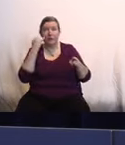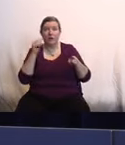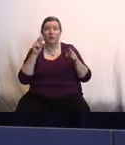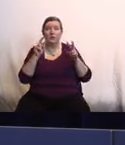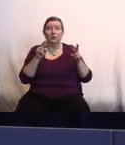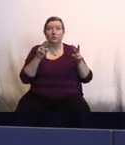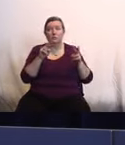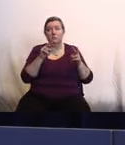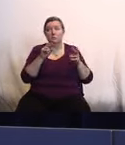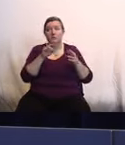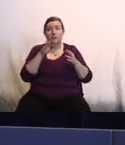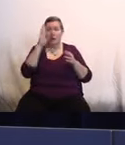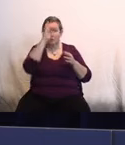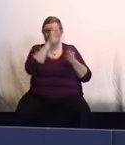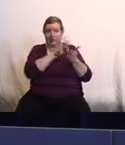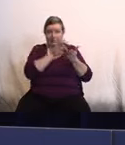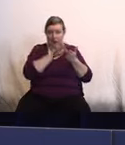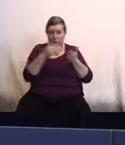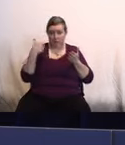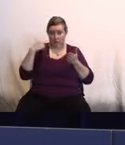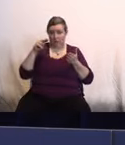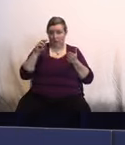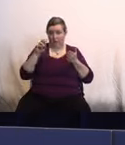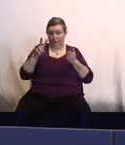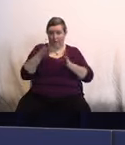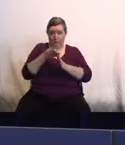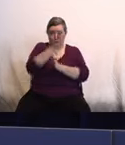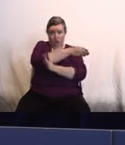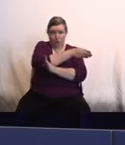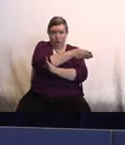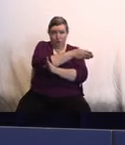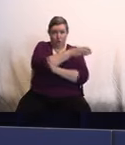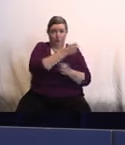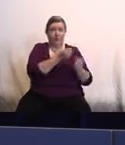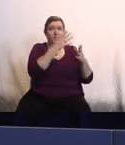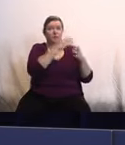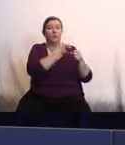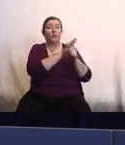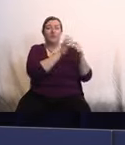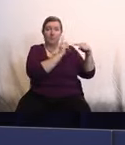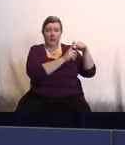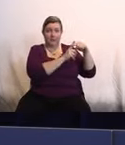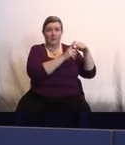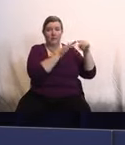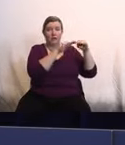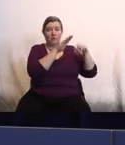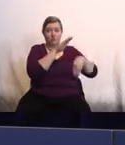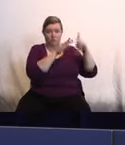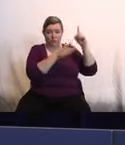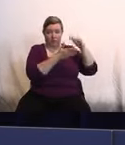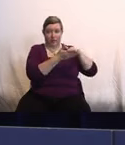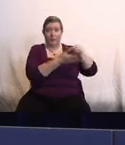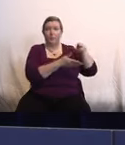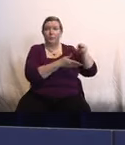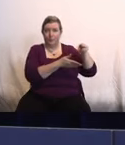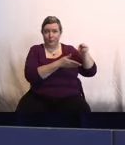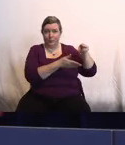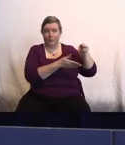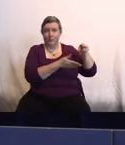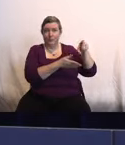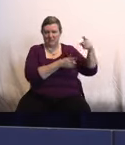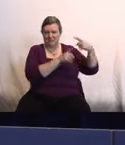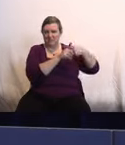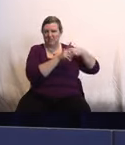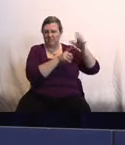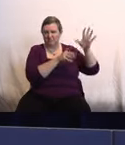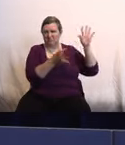in November of COVID positive cases, it was under 1,000 for the whole month. And prior,